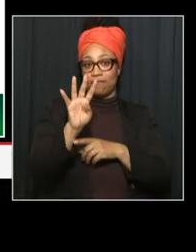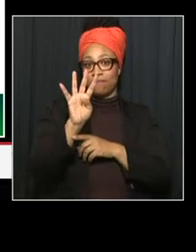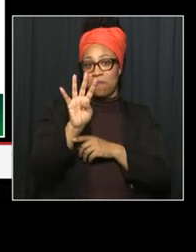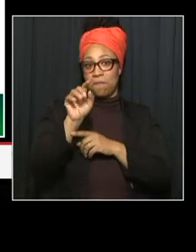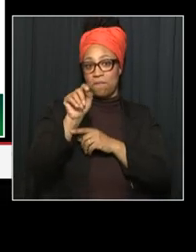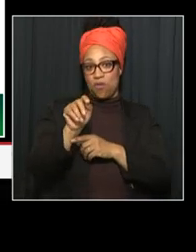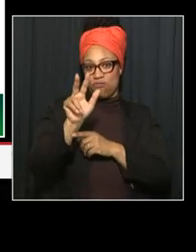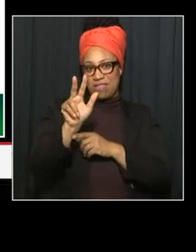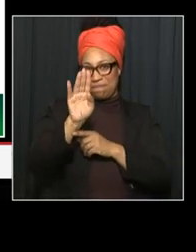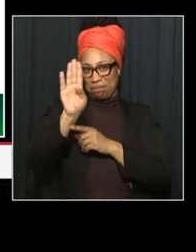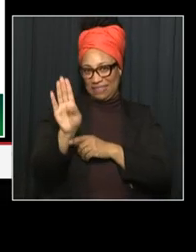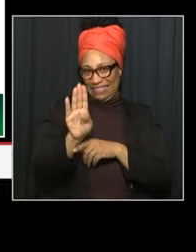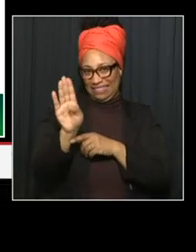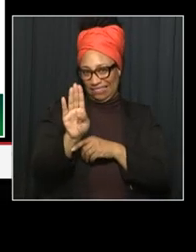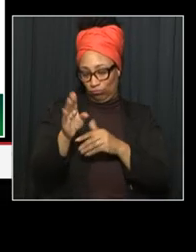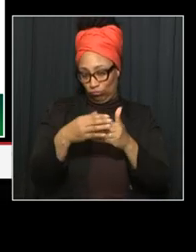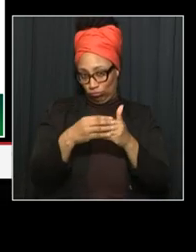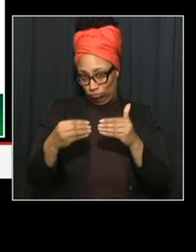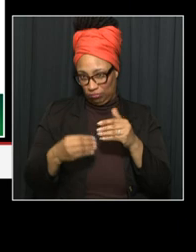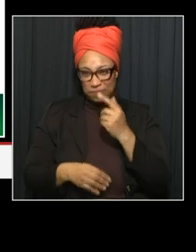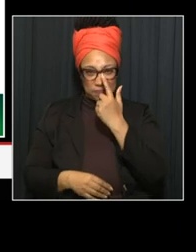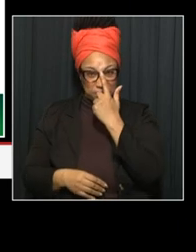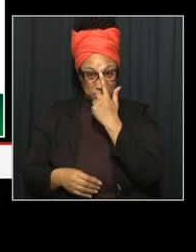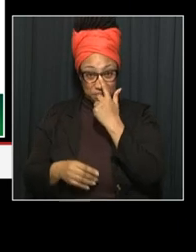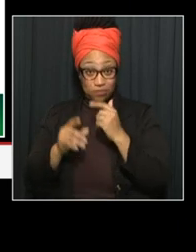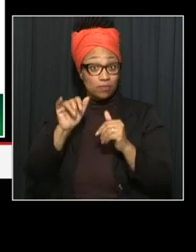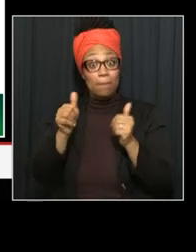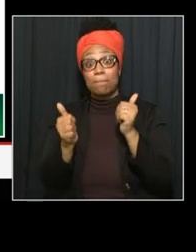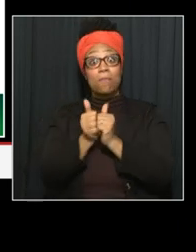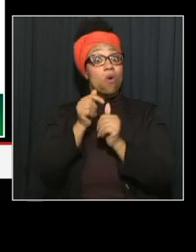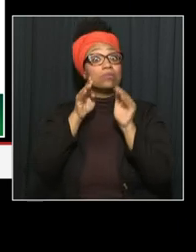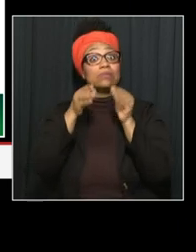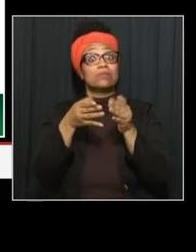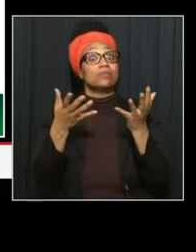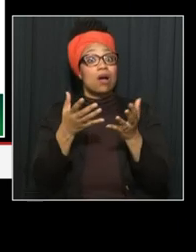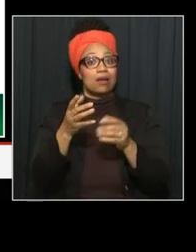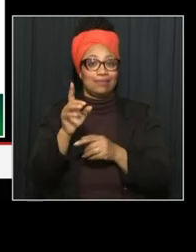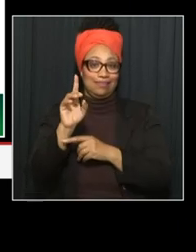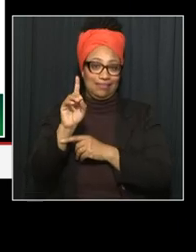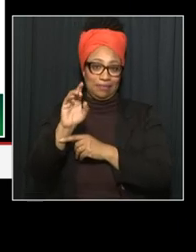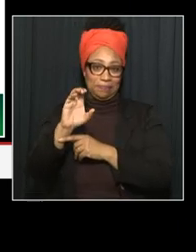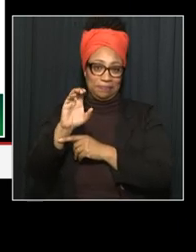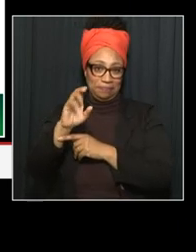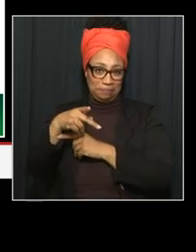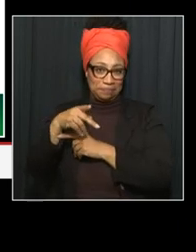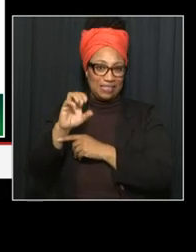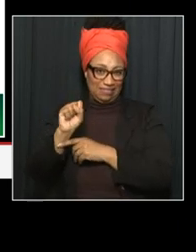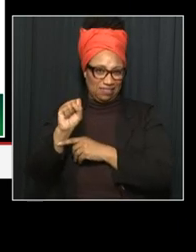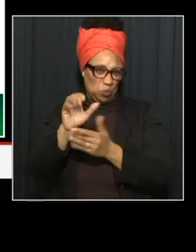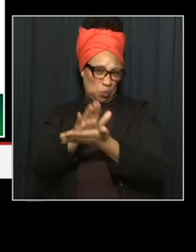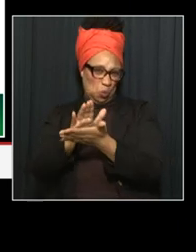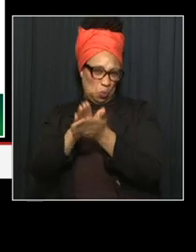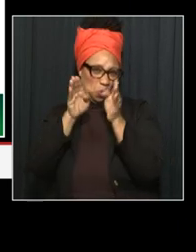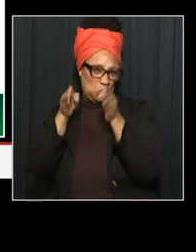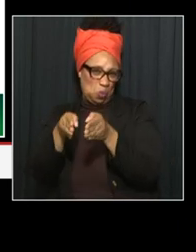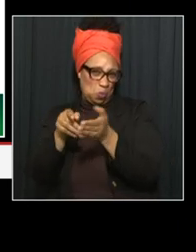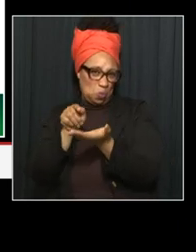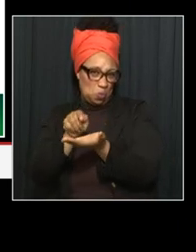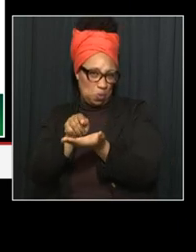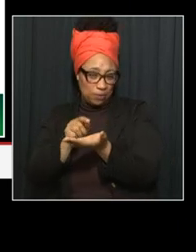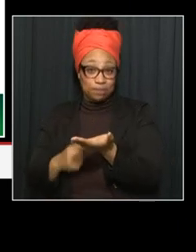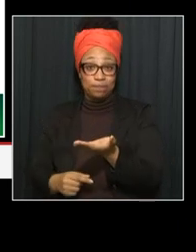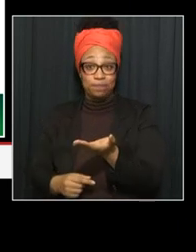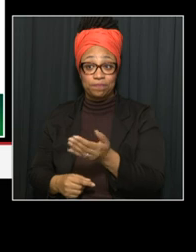That is mostly DC public schools, almost equal in size as the charter sector, as well as the programs we have for